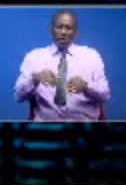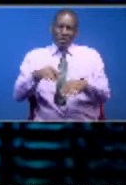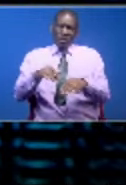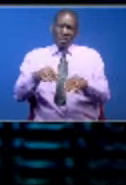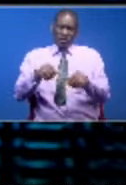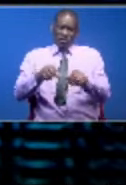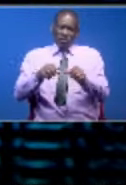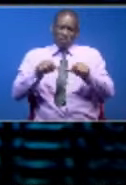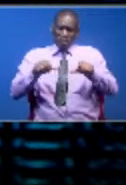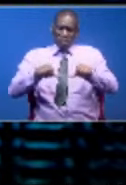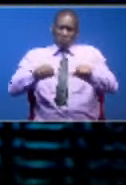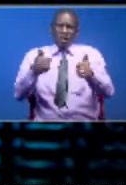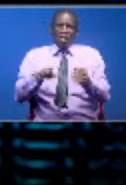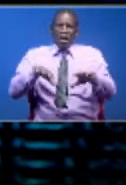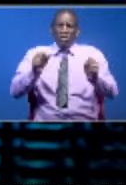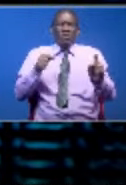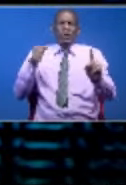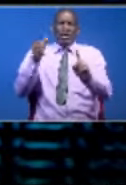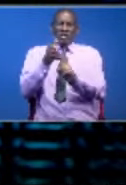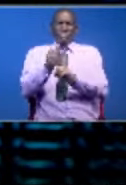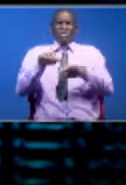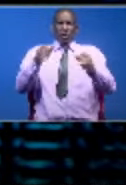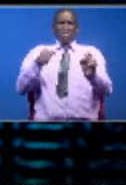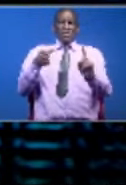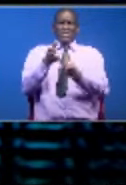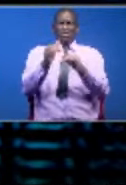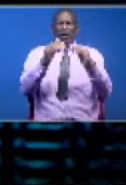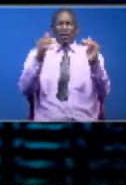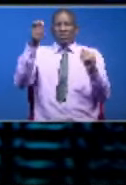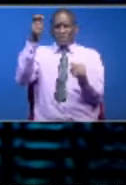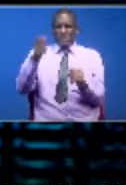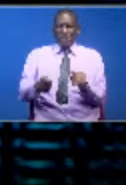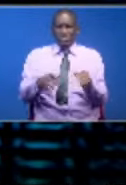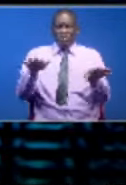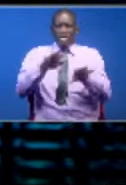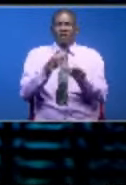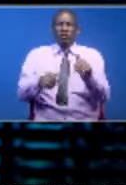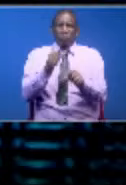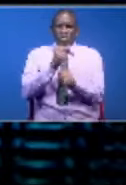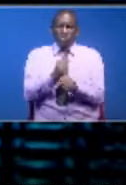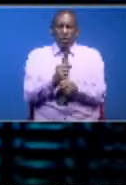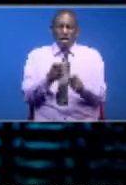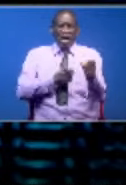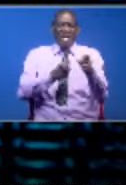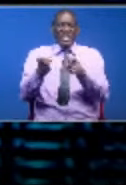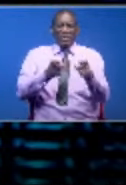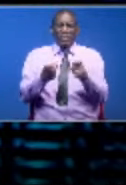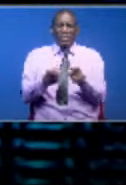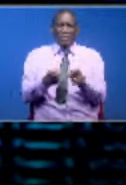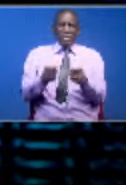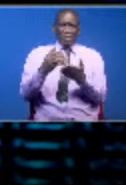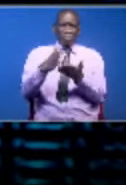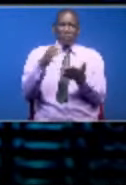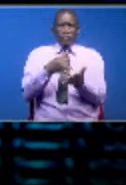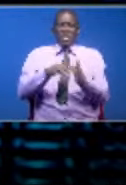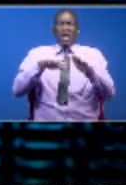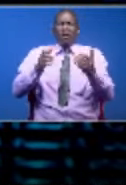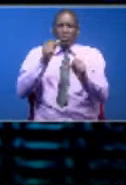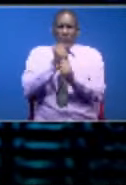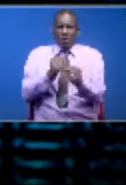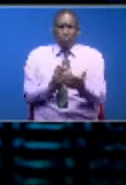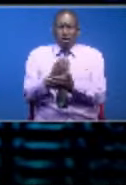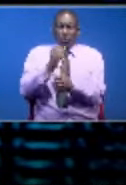that's how you achieve equity and justice for everything that you do. And governance is the steering part of it. How do you ensure that you're on the